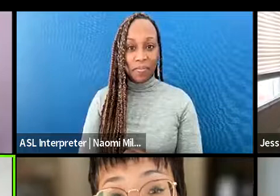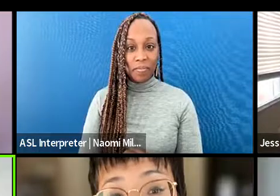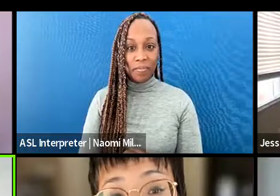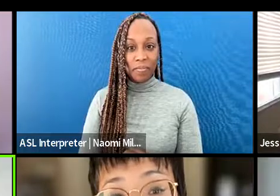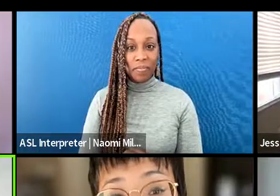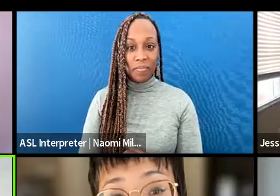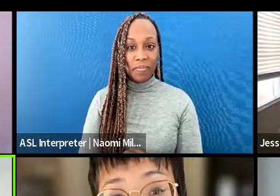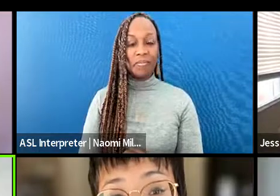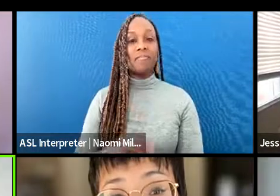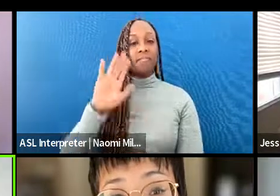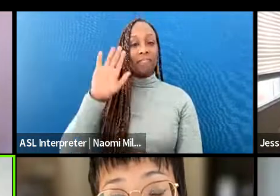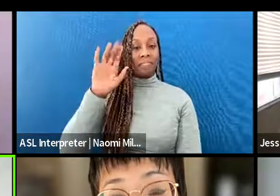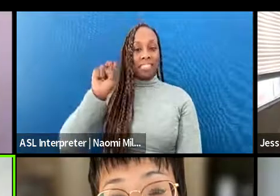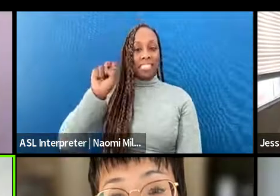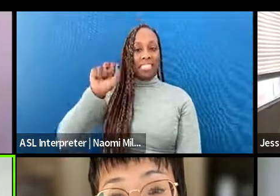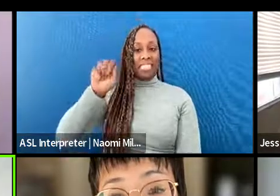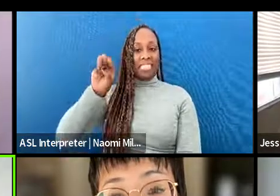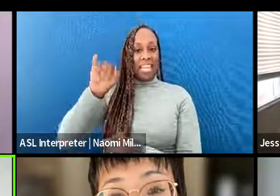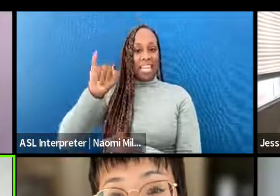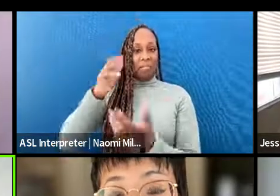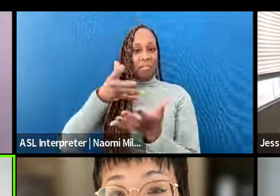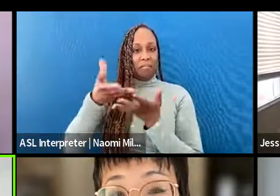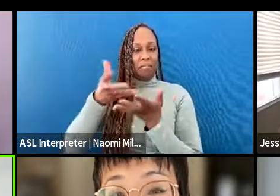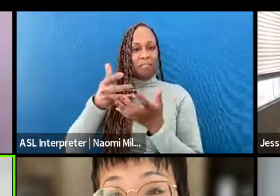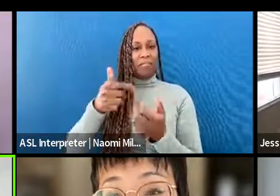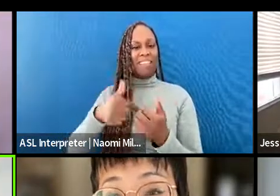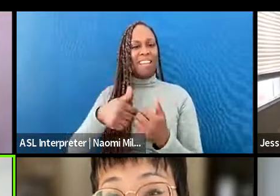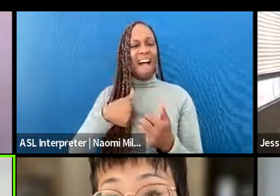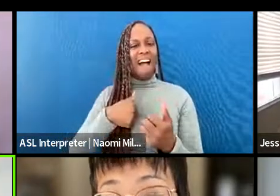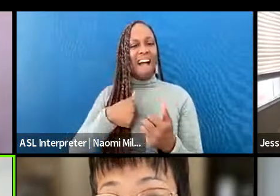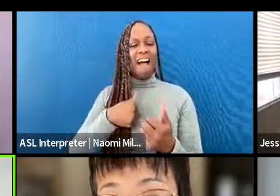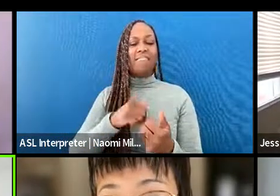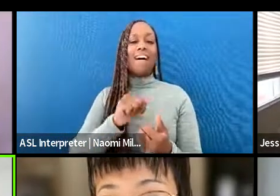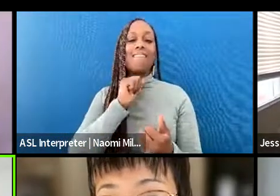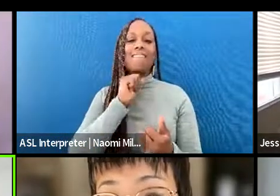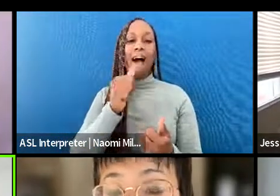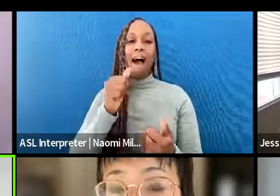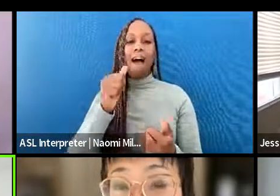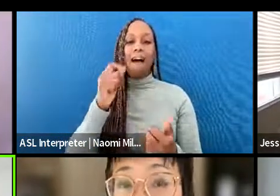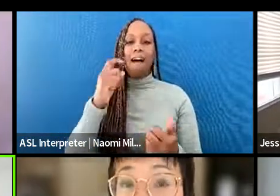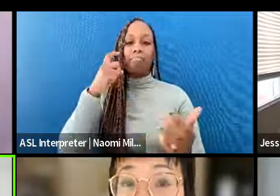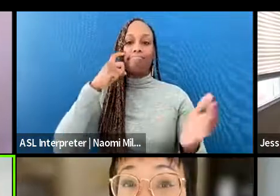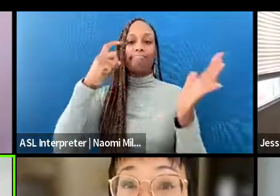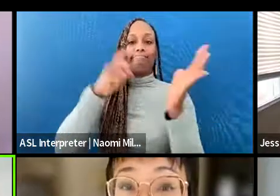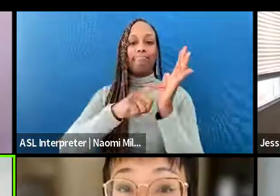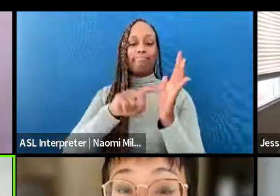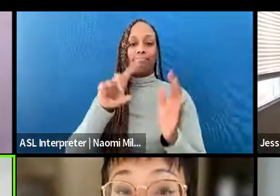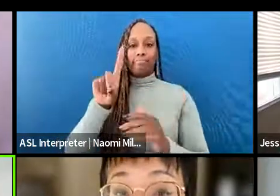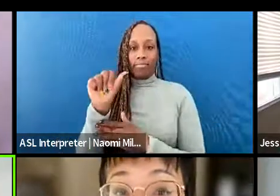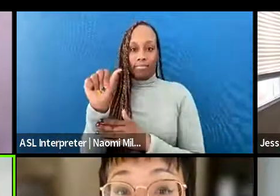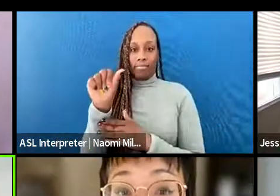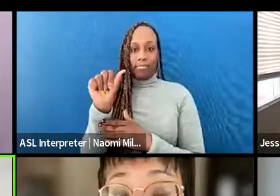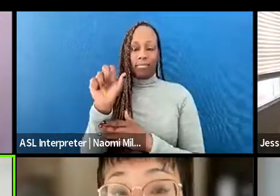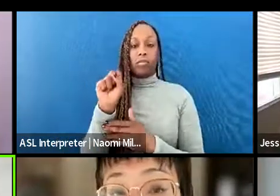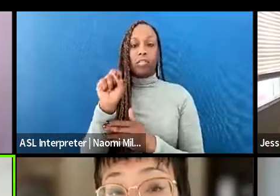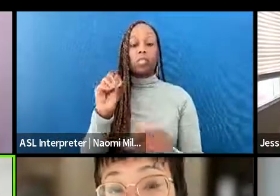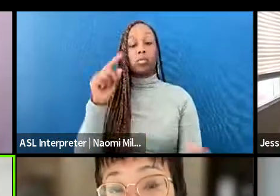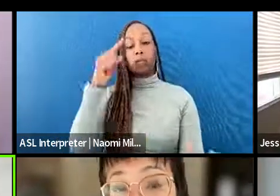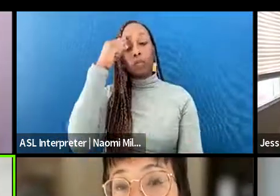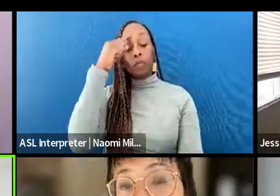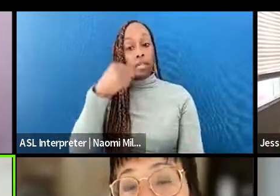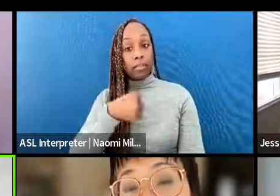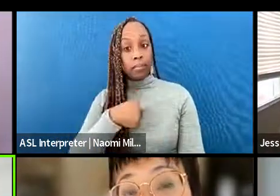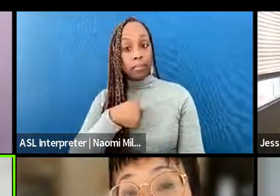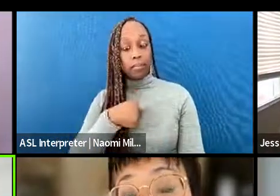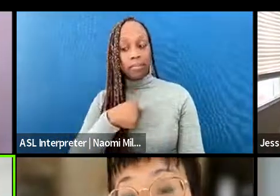This is Sami. I have a non-apparent disability, and so for me, the kind